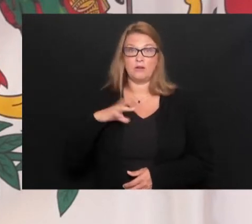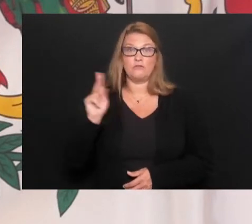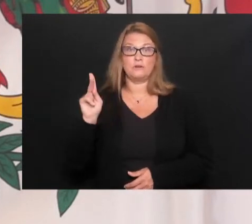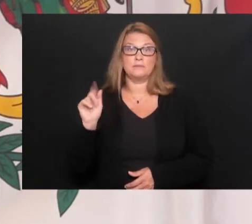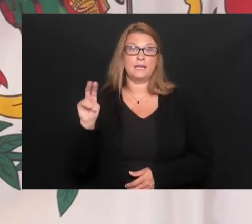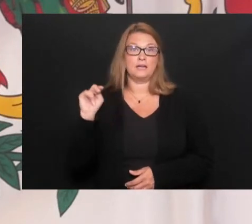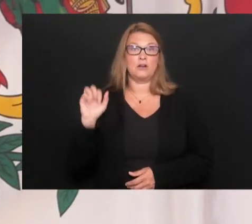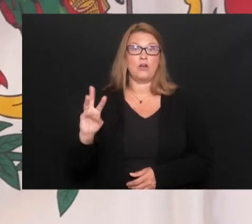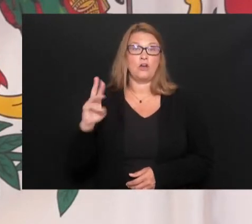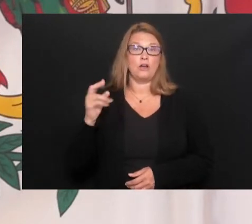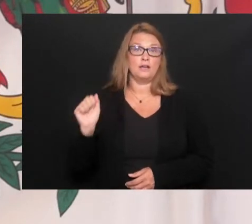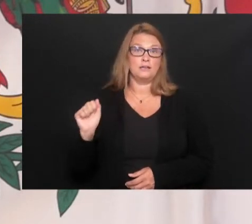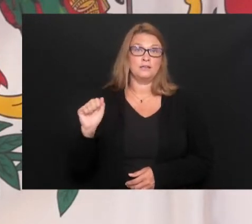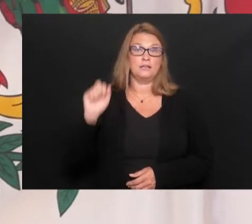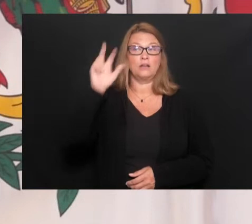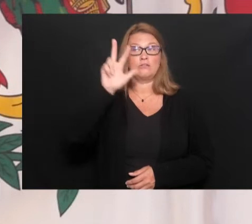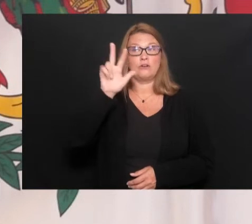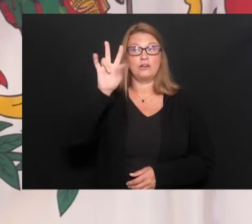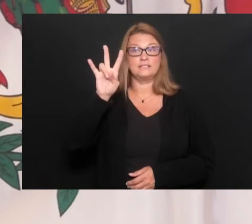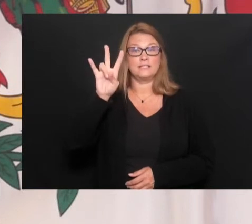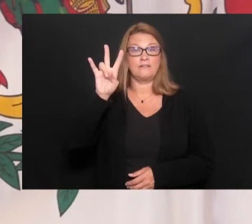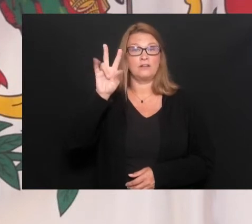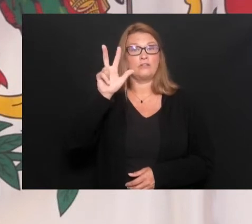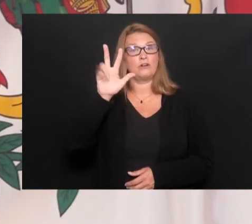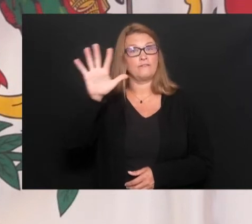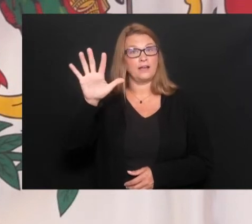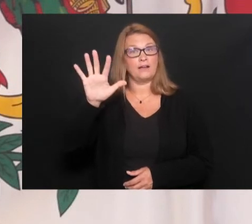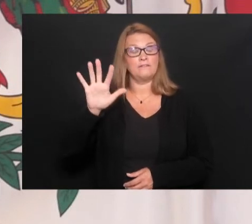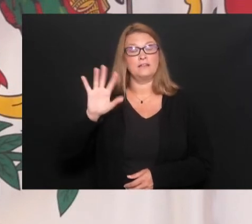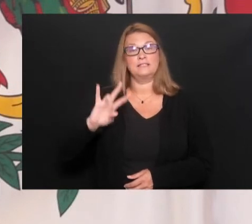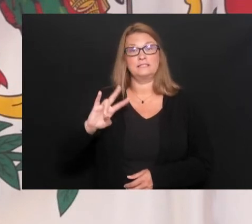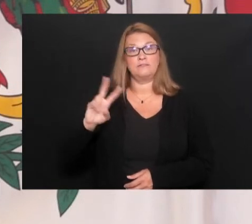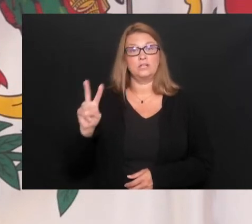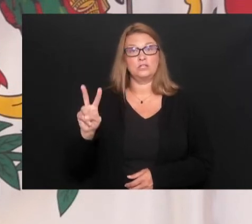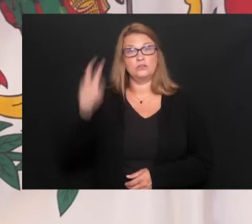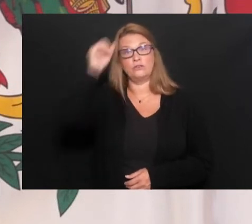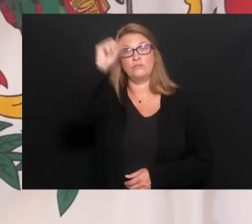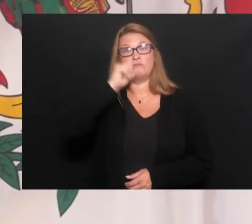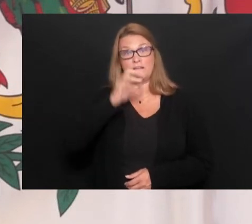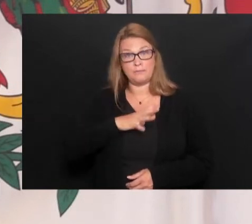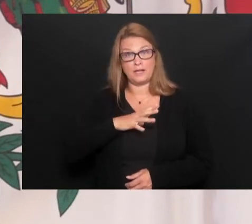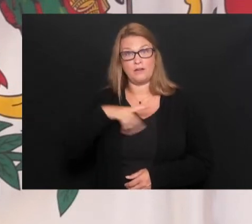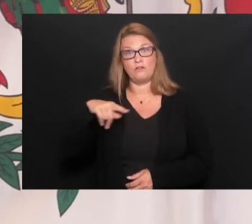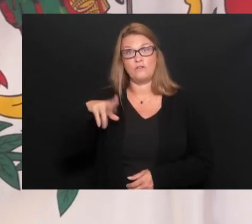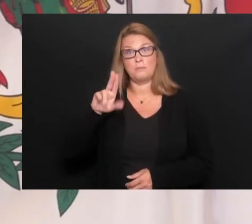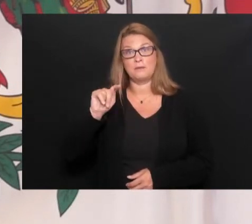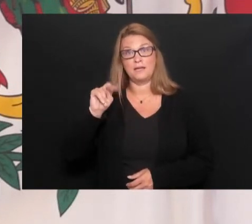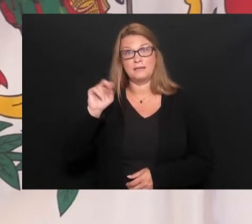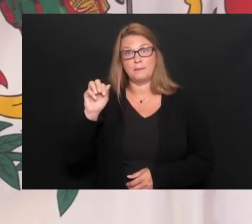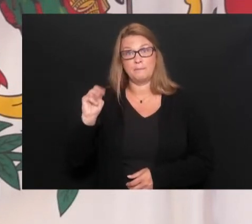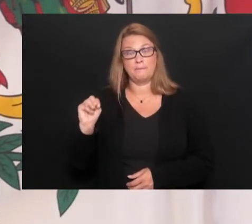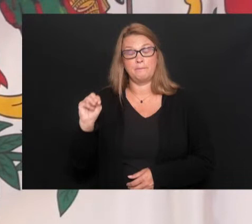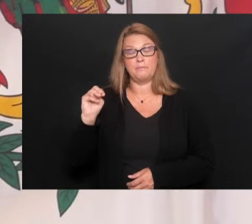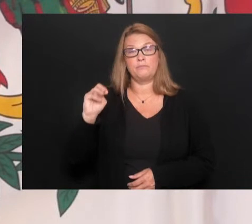The 3,735th death, a 72-year-old female from Putnam County.